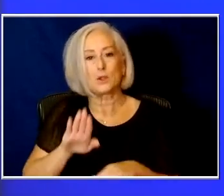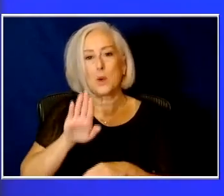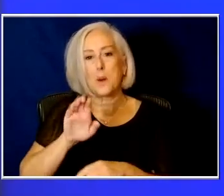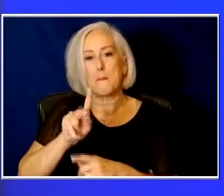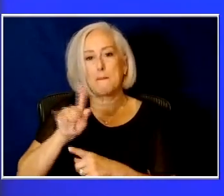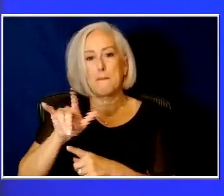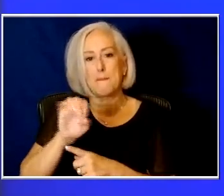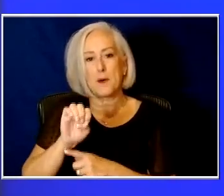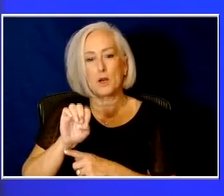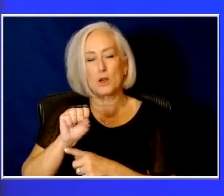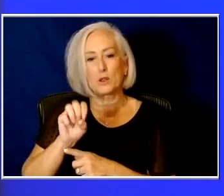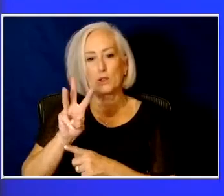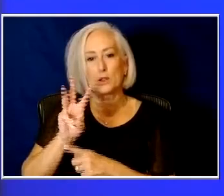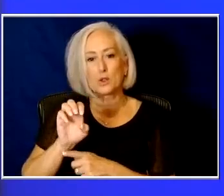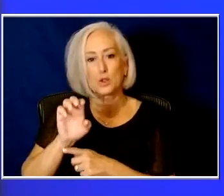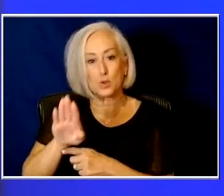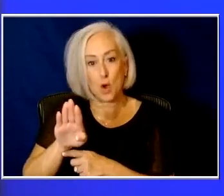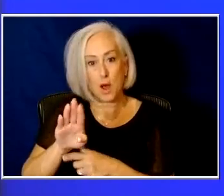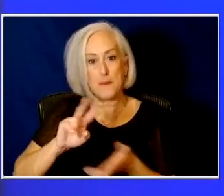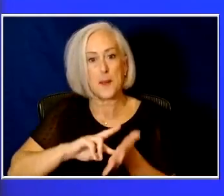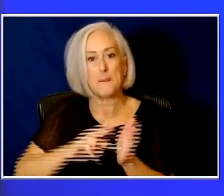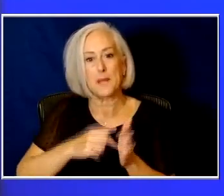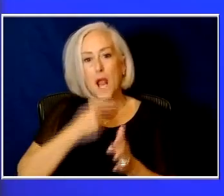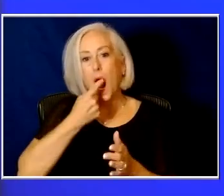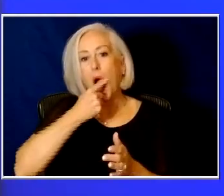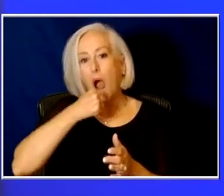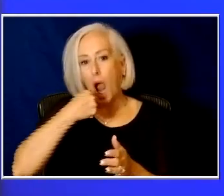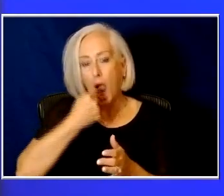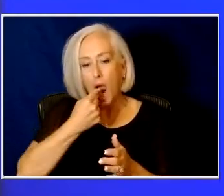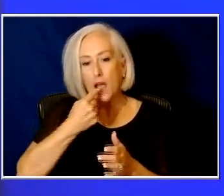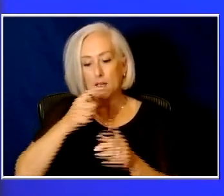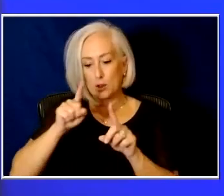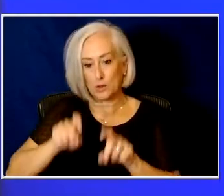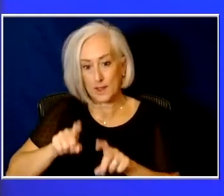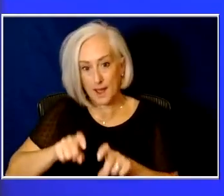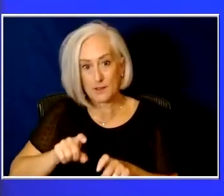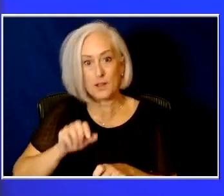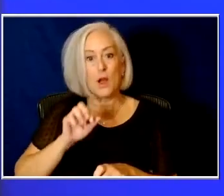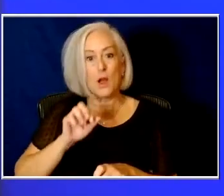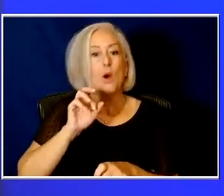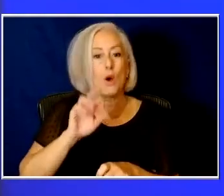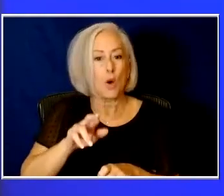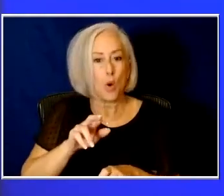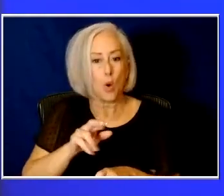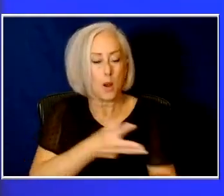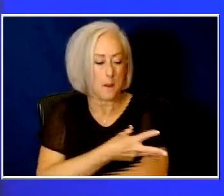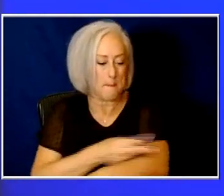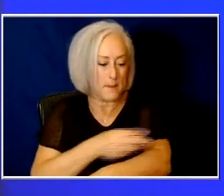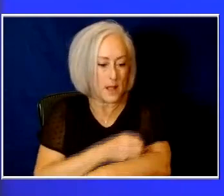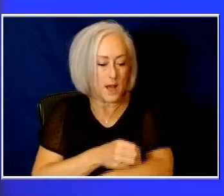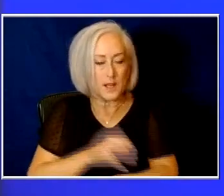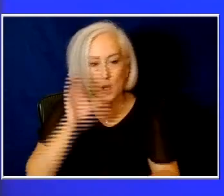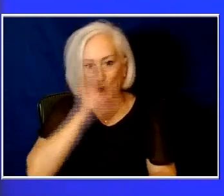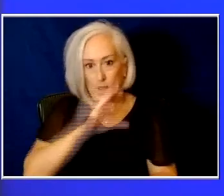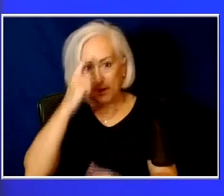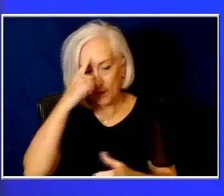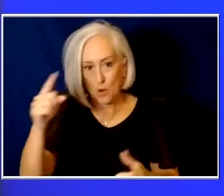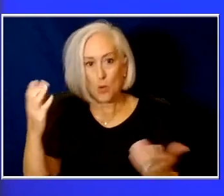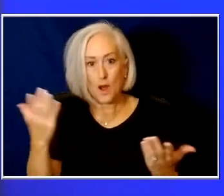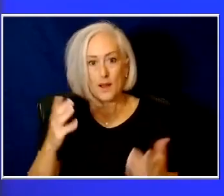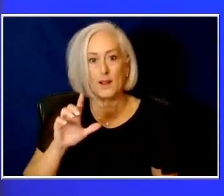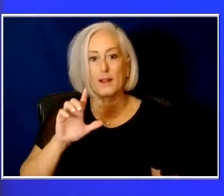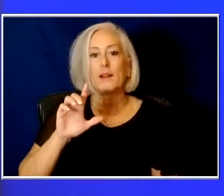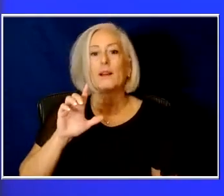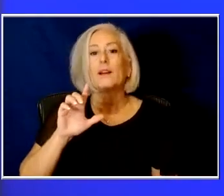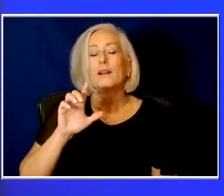can get it from the blood as well. And we look for HLA, which is human leukocyte antigen, which is that